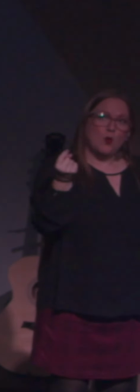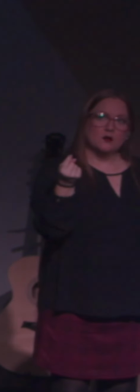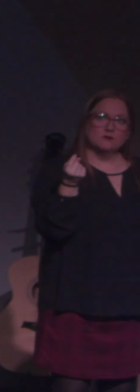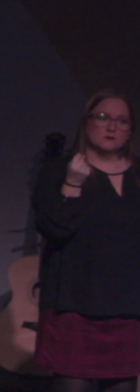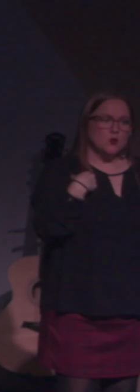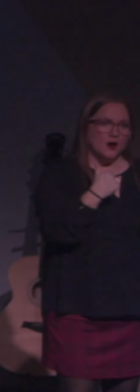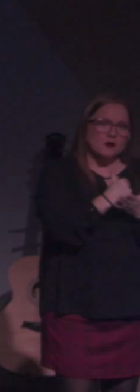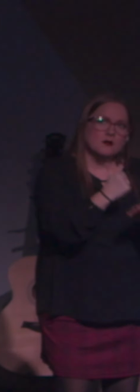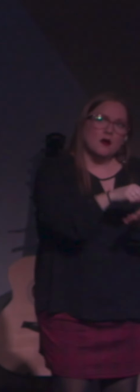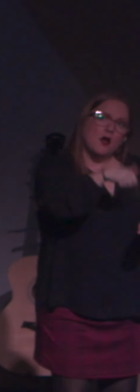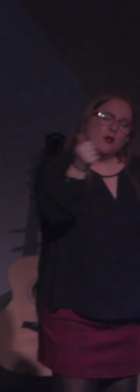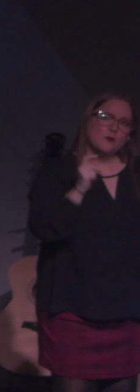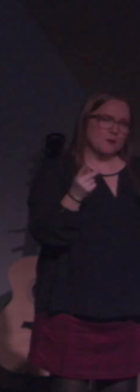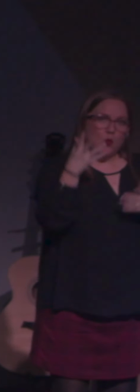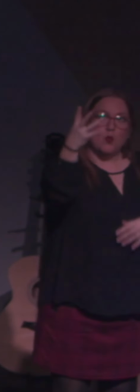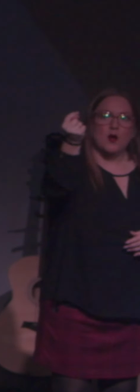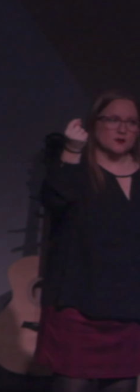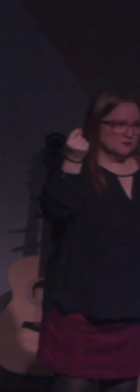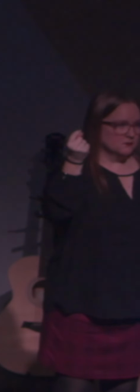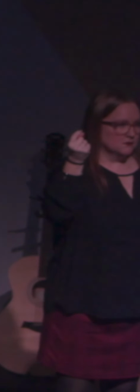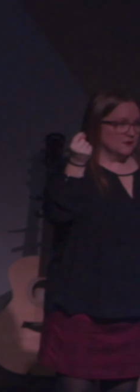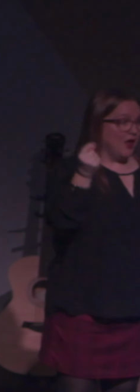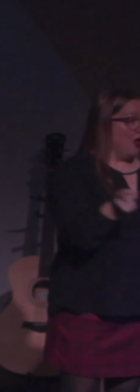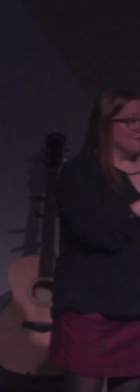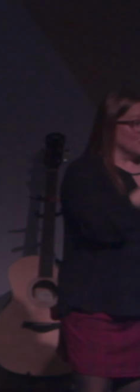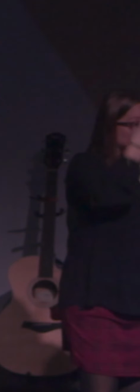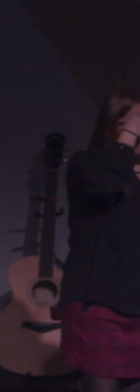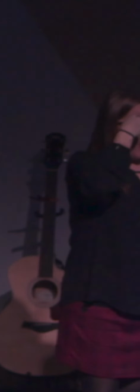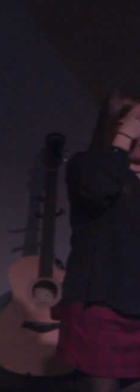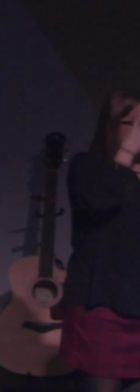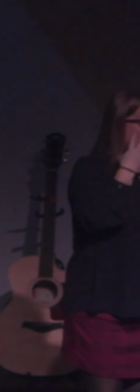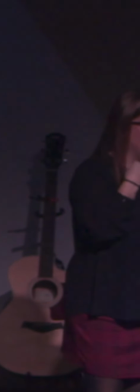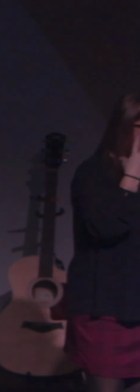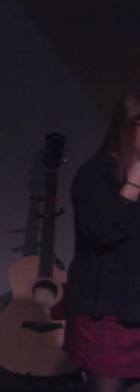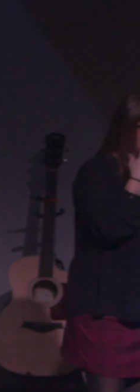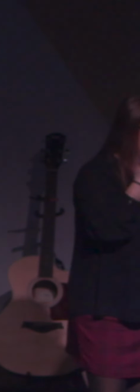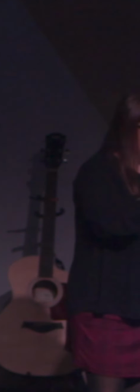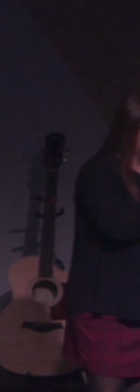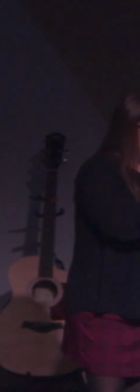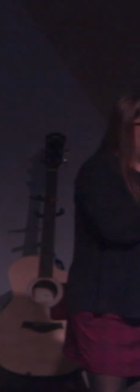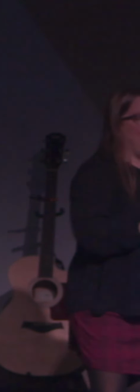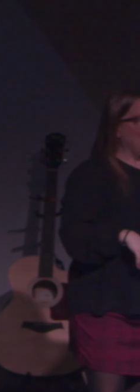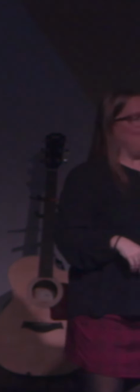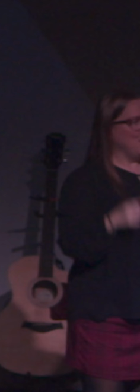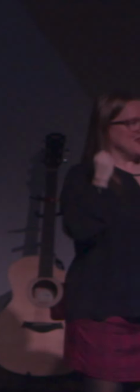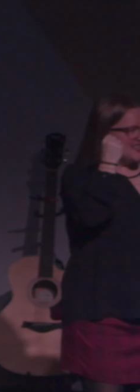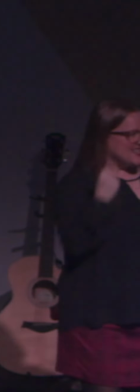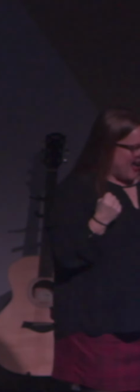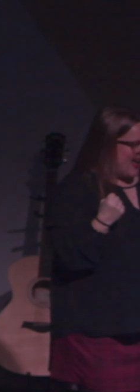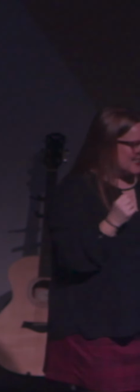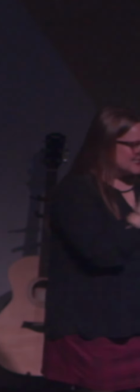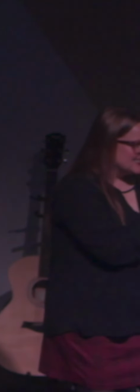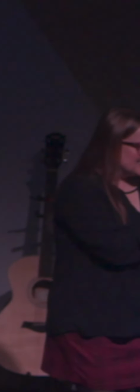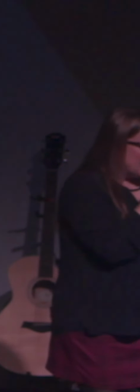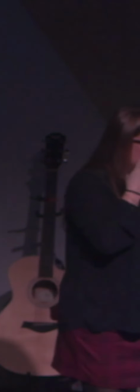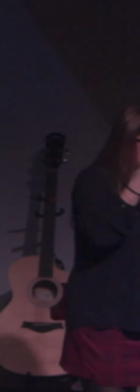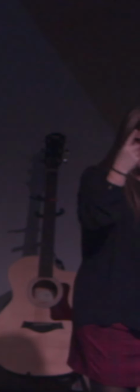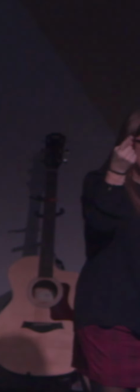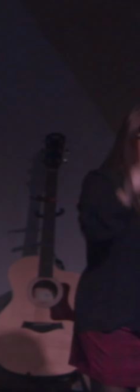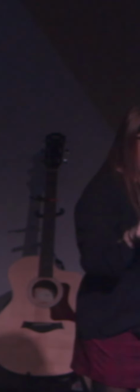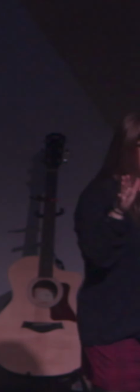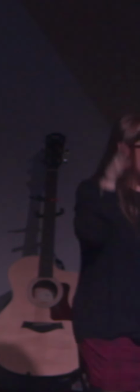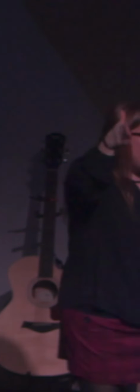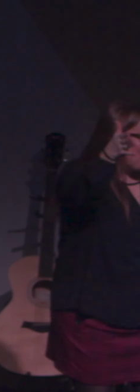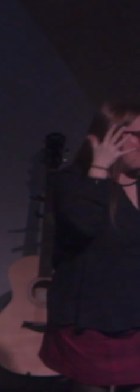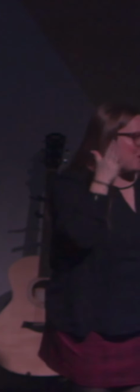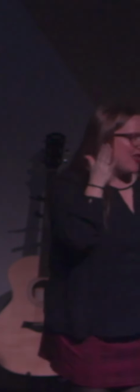people? Now, is that my first thought when I walk through junk? Oh, goody. Like, let's see what fun's going to come